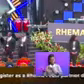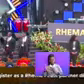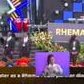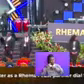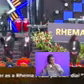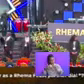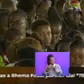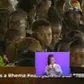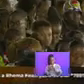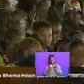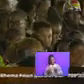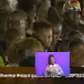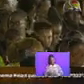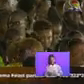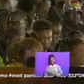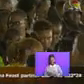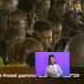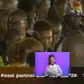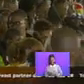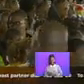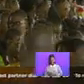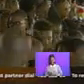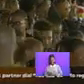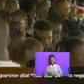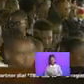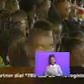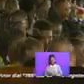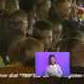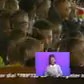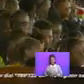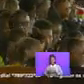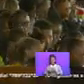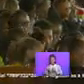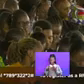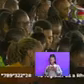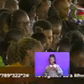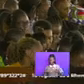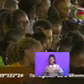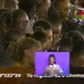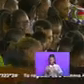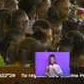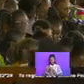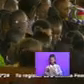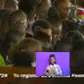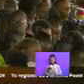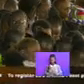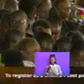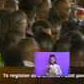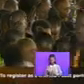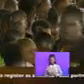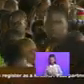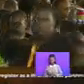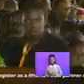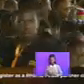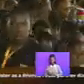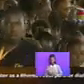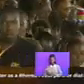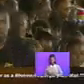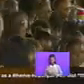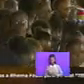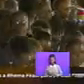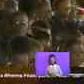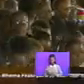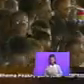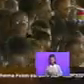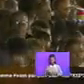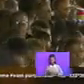of the book distribute it from this side so that we can do it fast bring the rest of book so that we